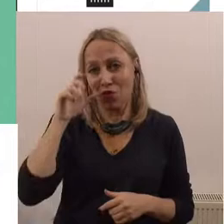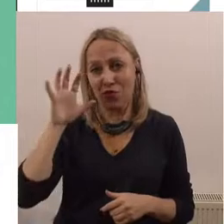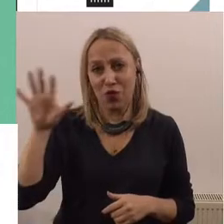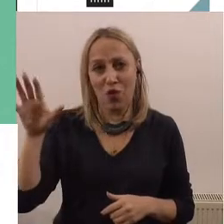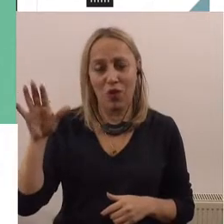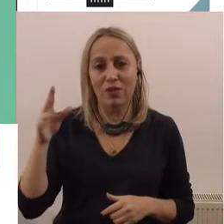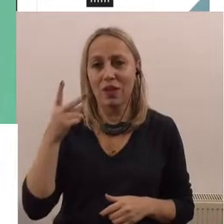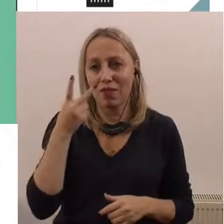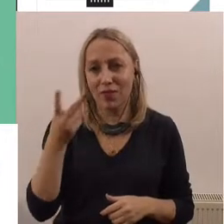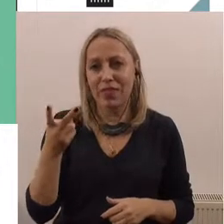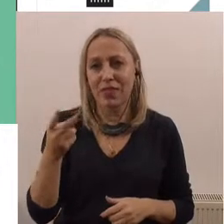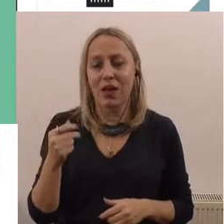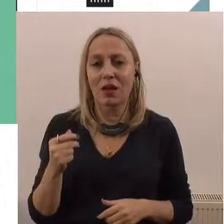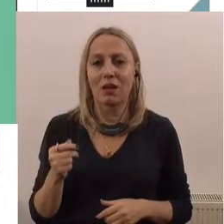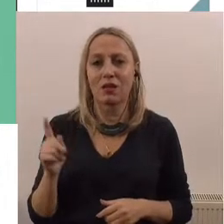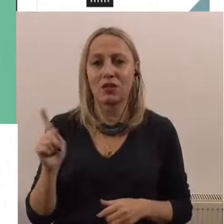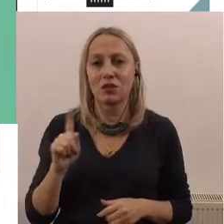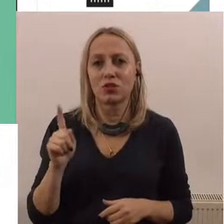also